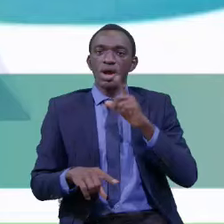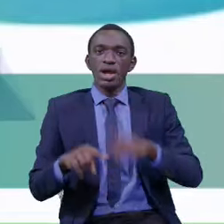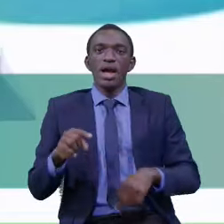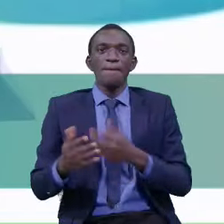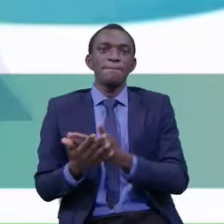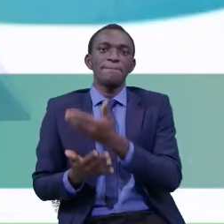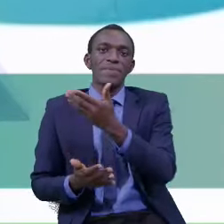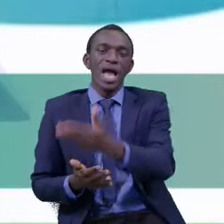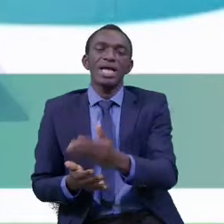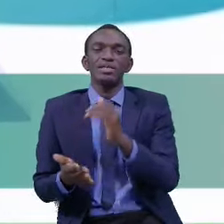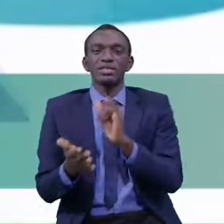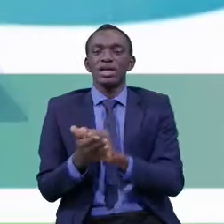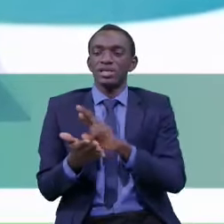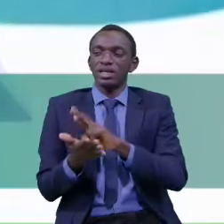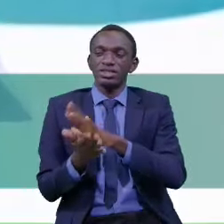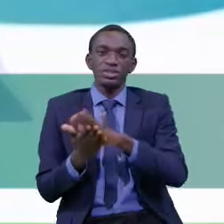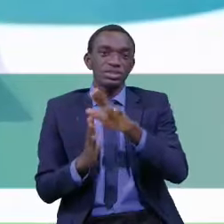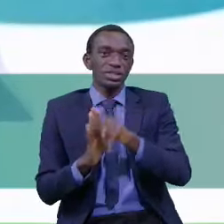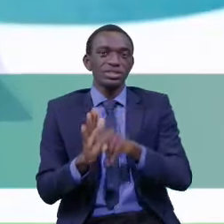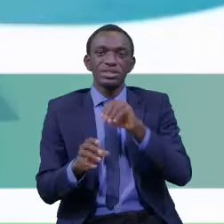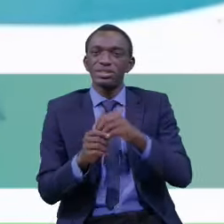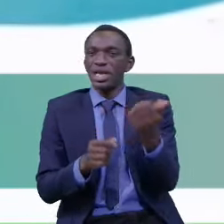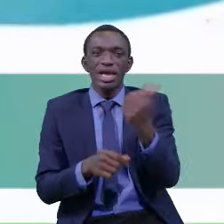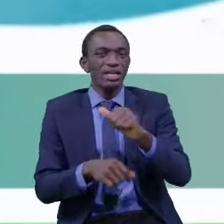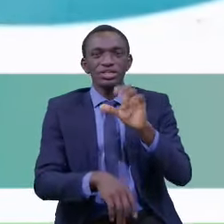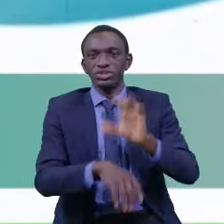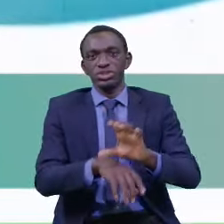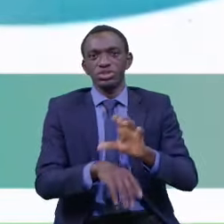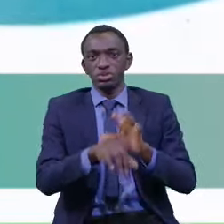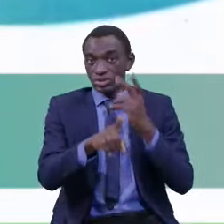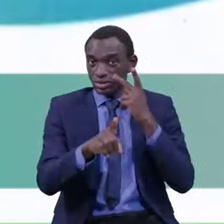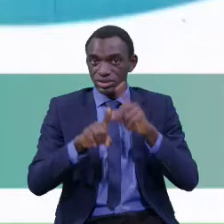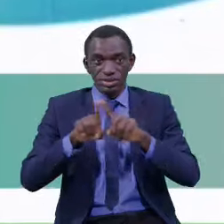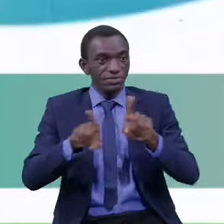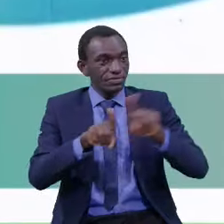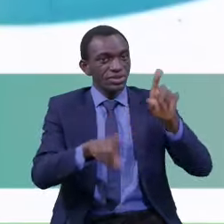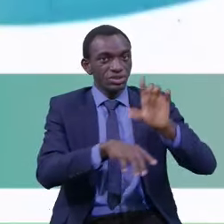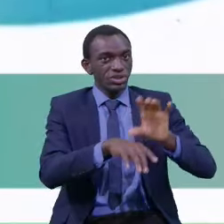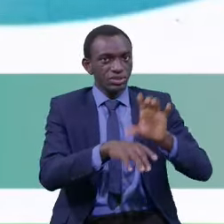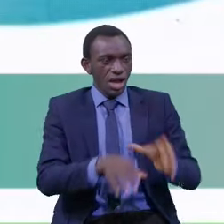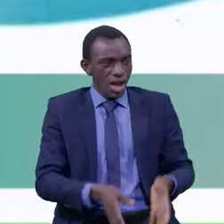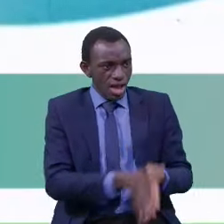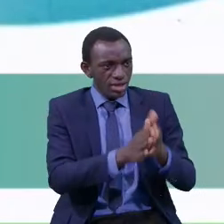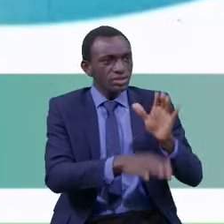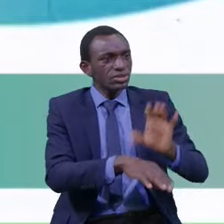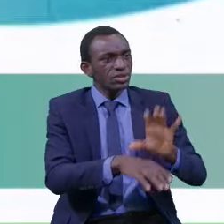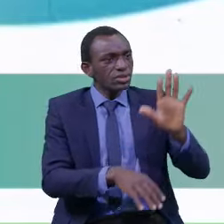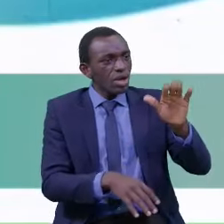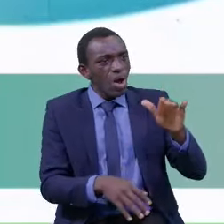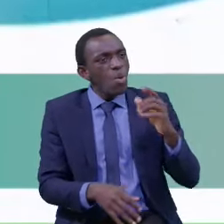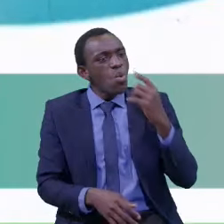any denomination. Hey, look at the denomination and ask them, where are the stores